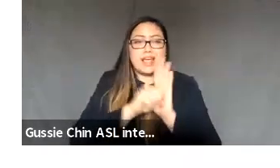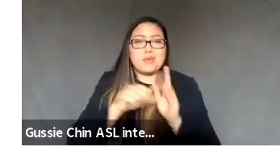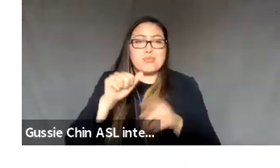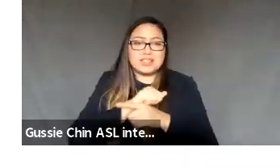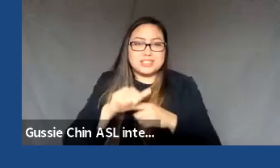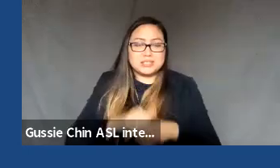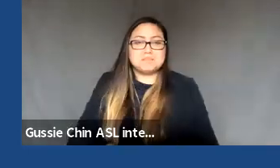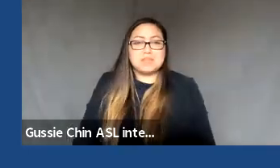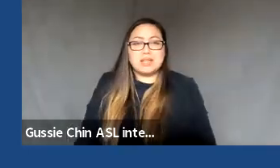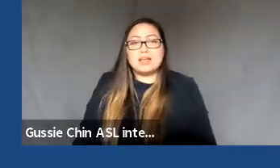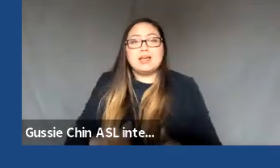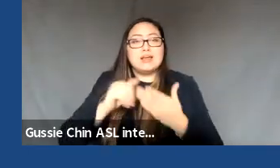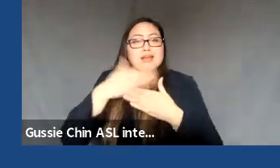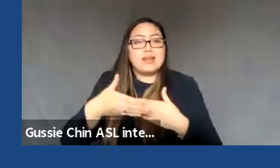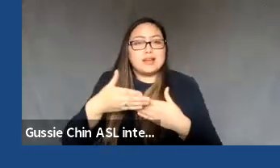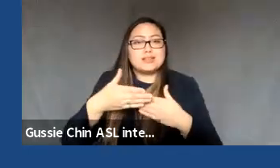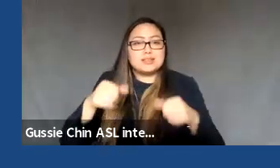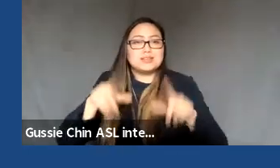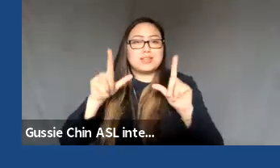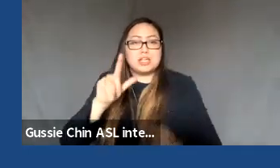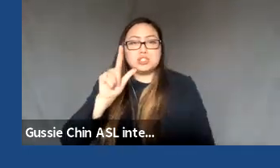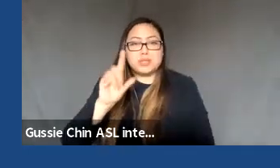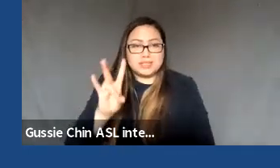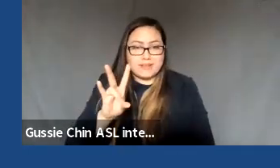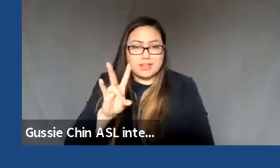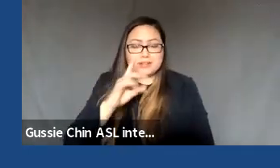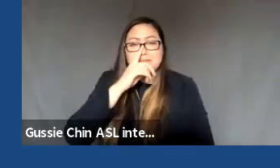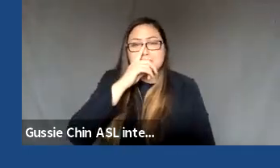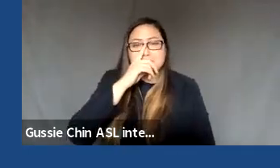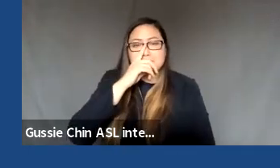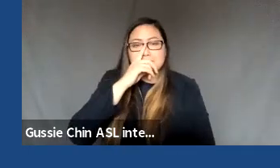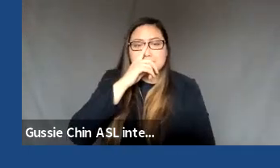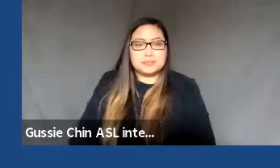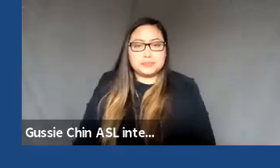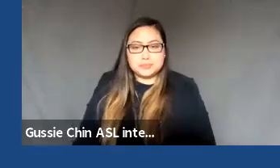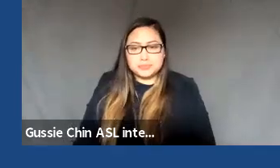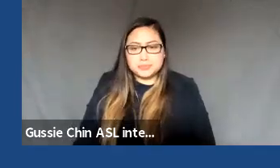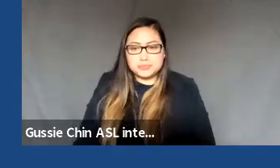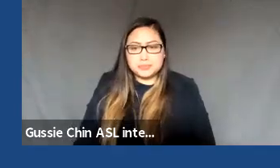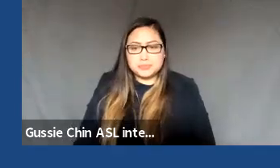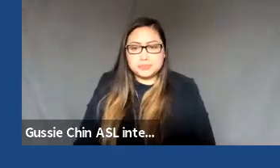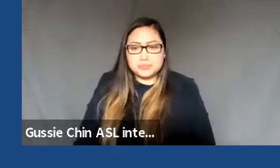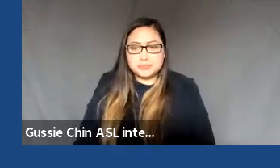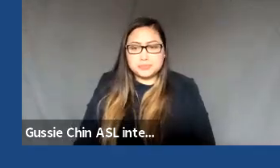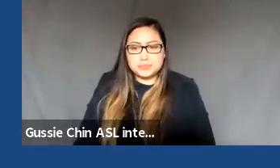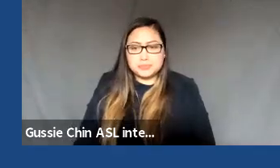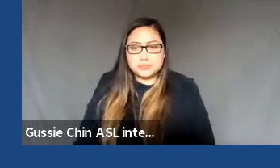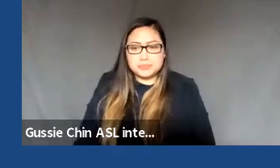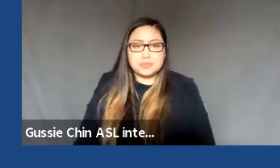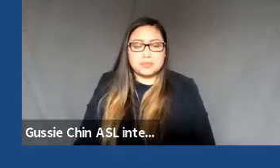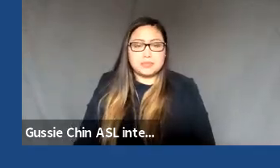Moving on to slide number 27, and slide 27 is just a title slide again